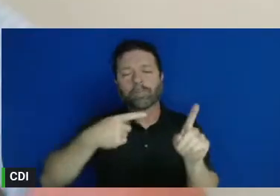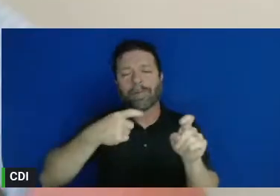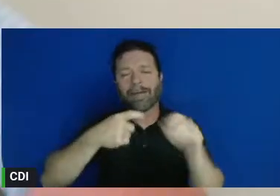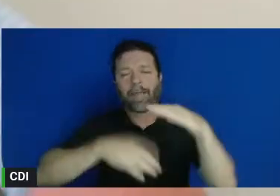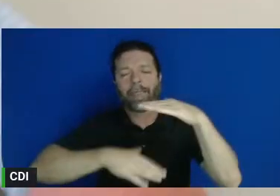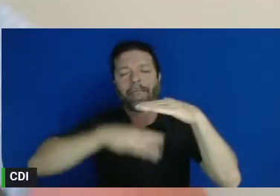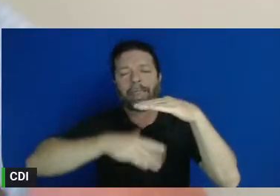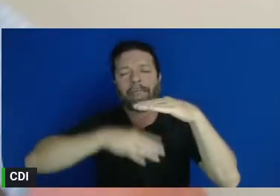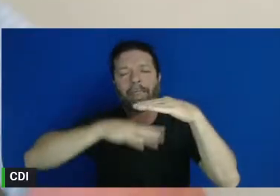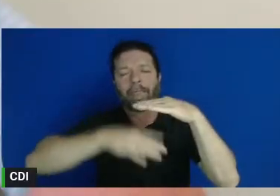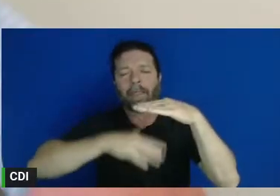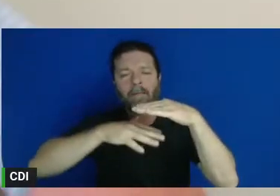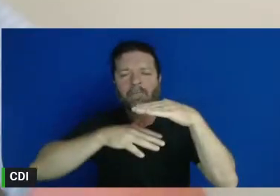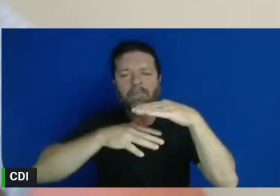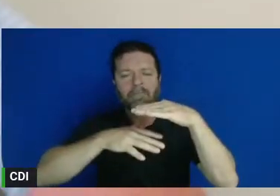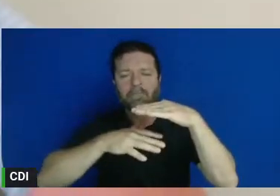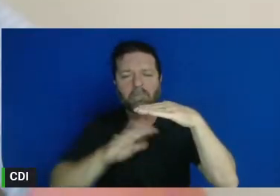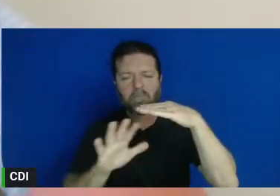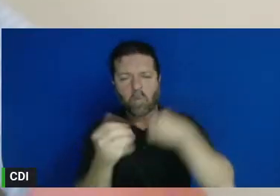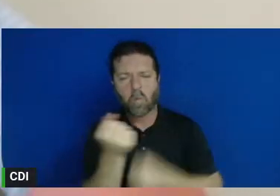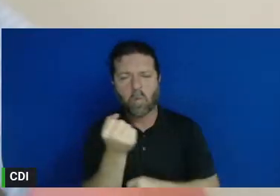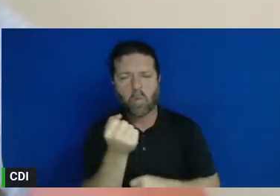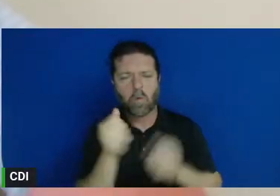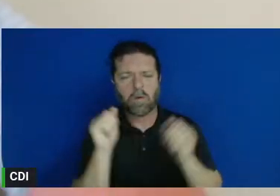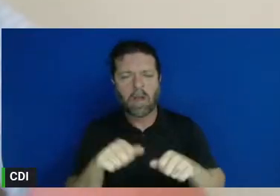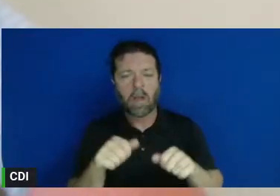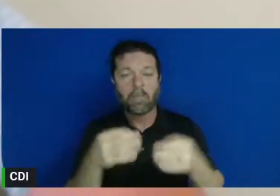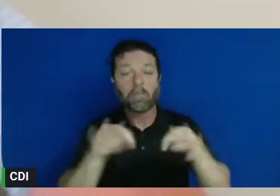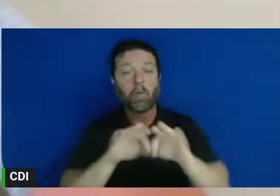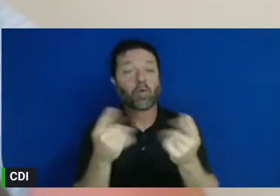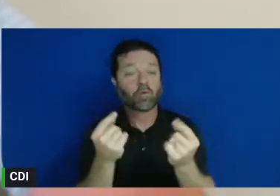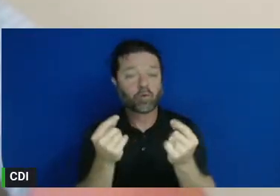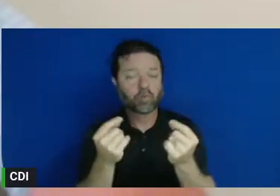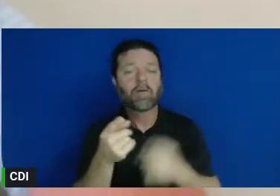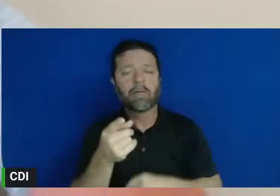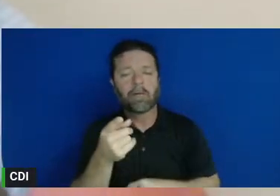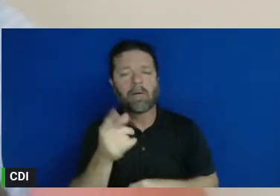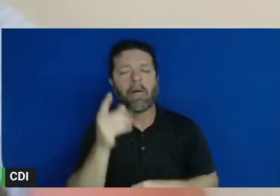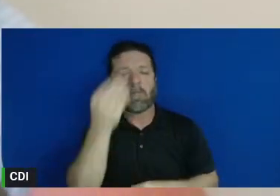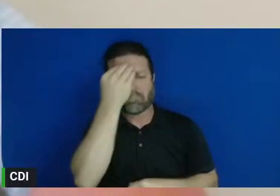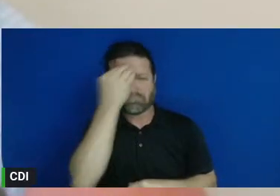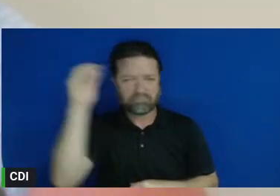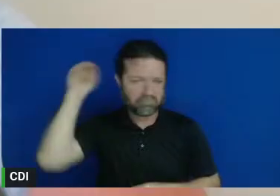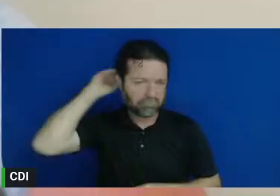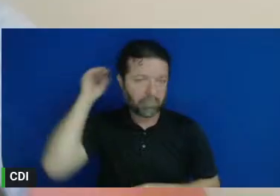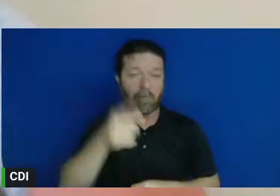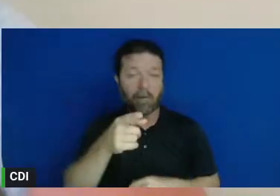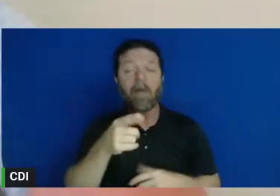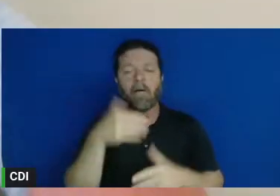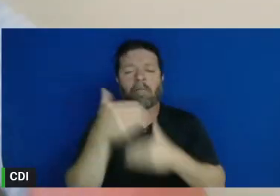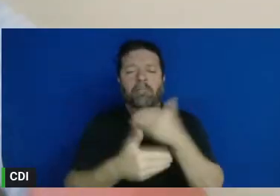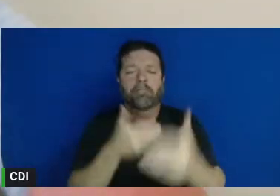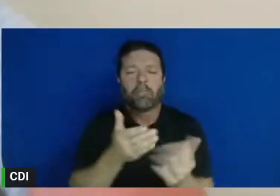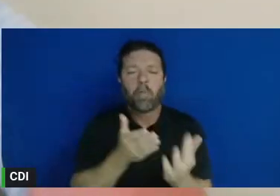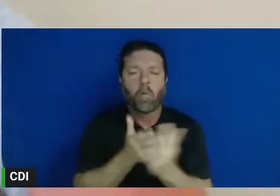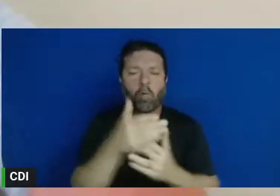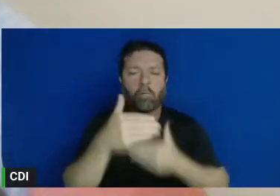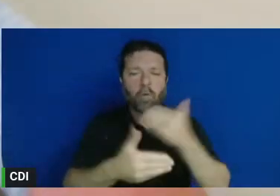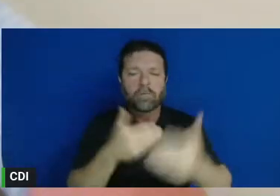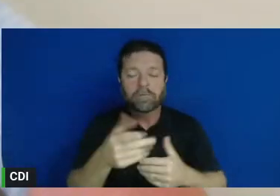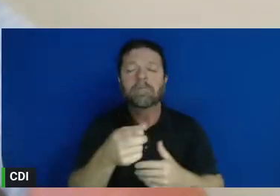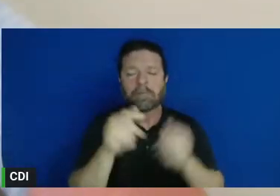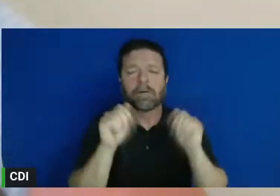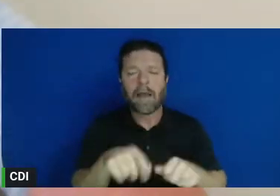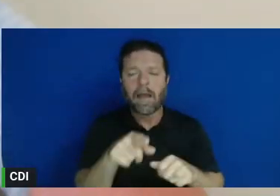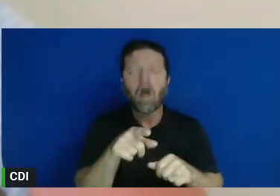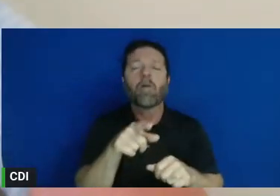end of the world. It's just something that they have to keep in mind, that as they go through the recruiting process, if they do end up, receiving